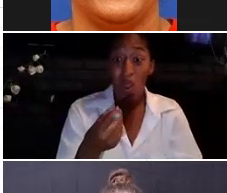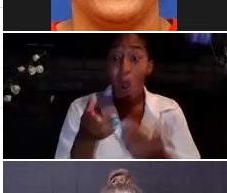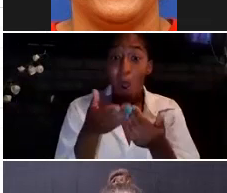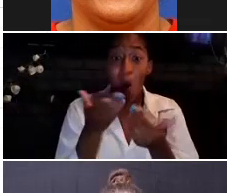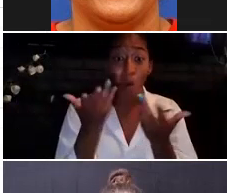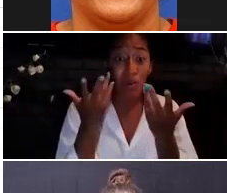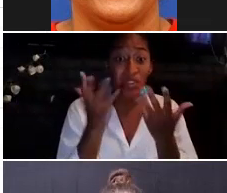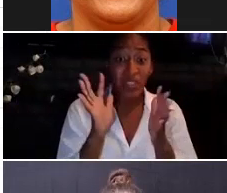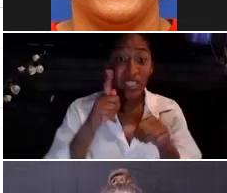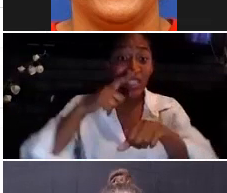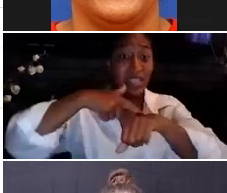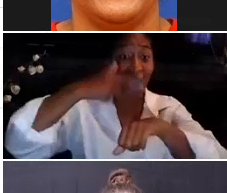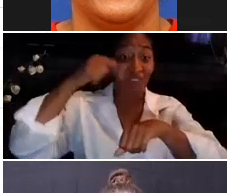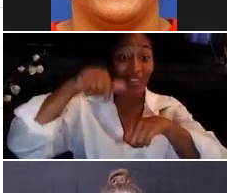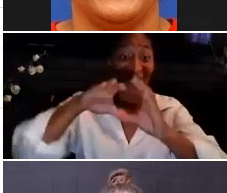We are out of time.